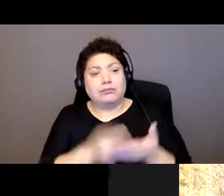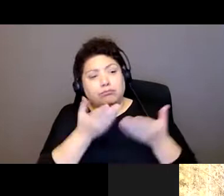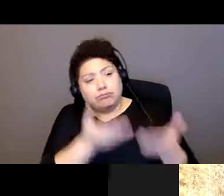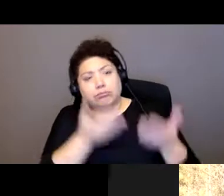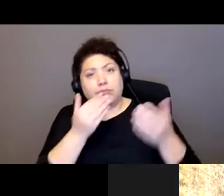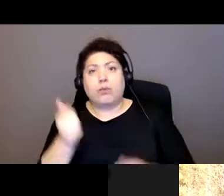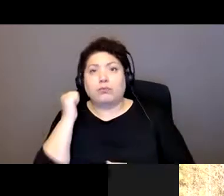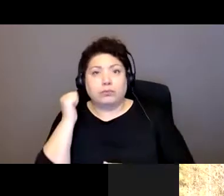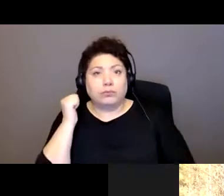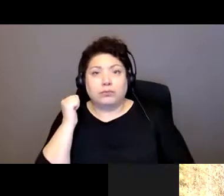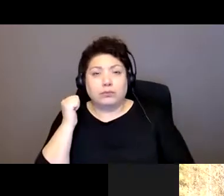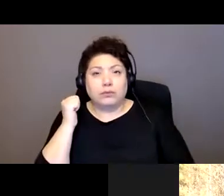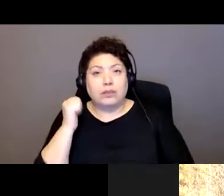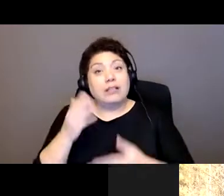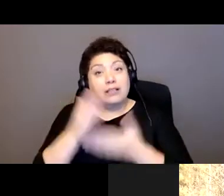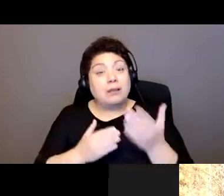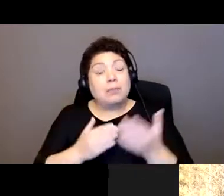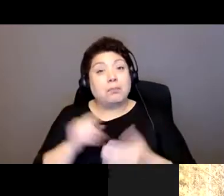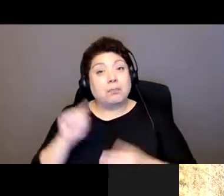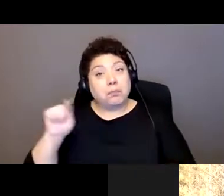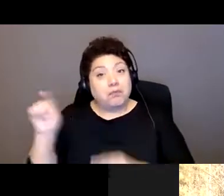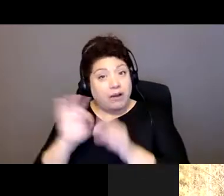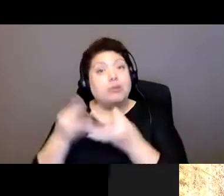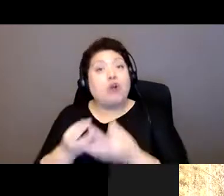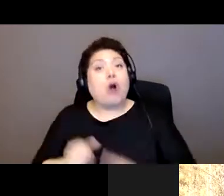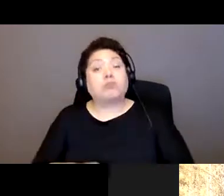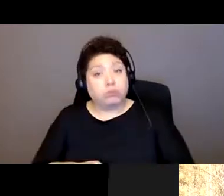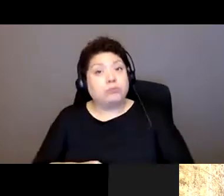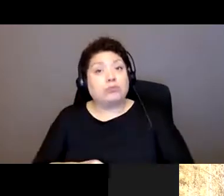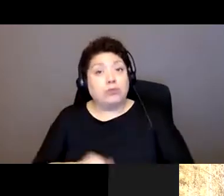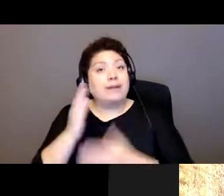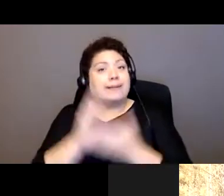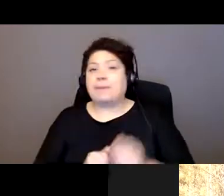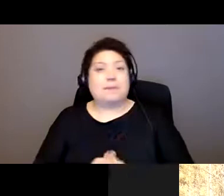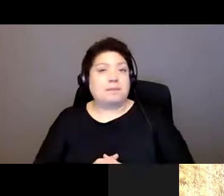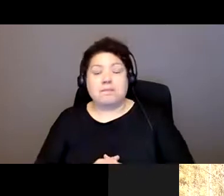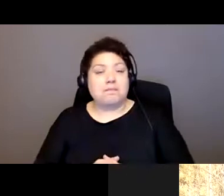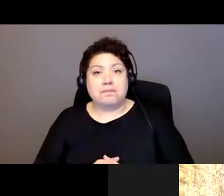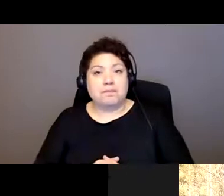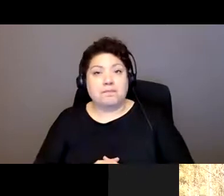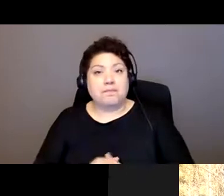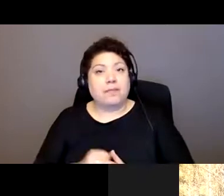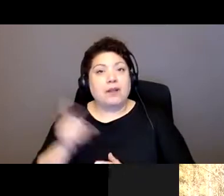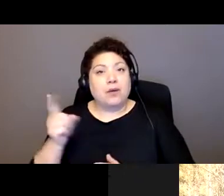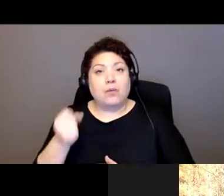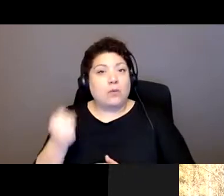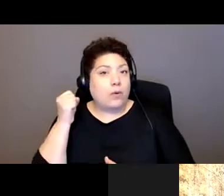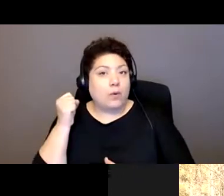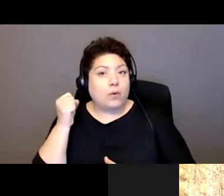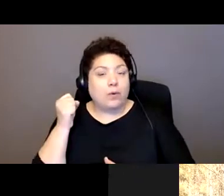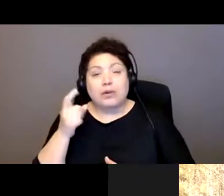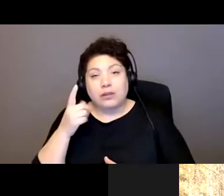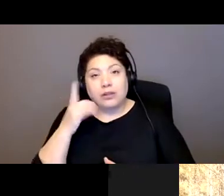see you clearly and some will not see you at all. You're just a voice out there.